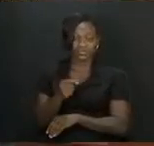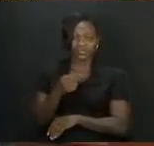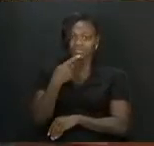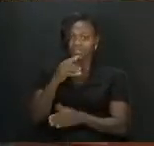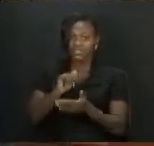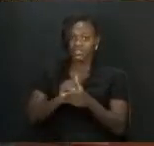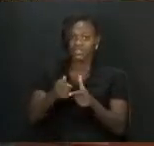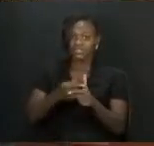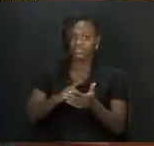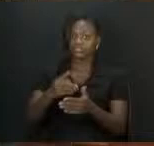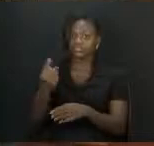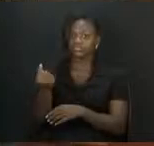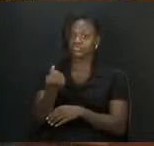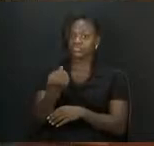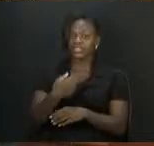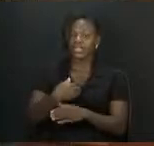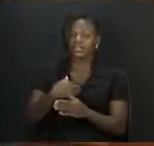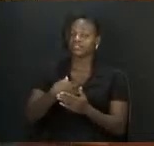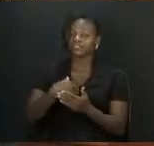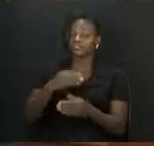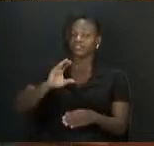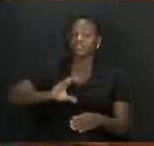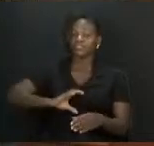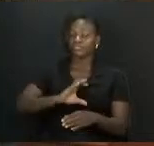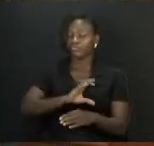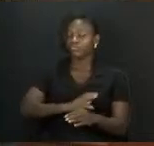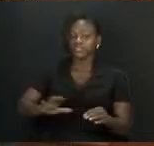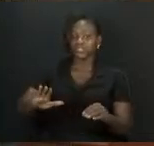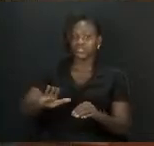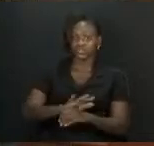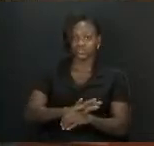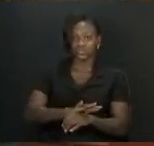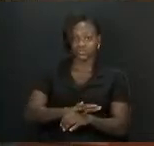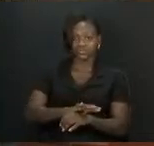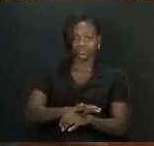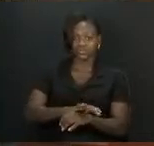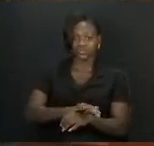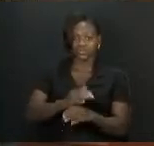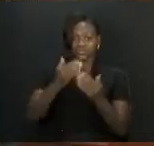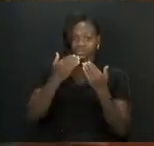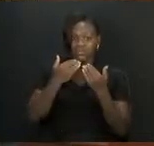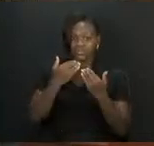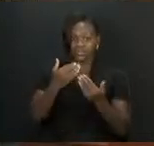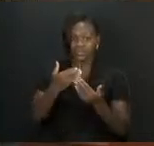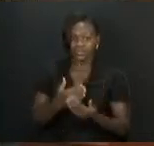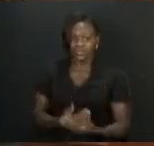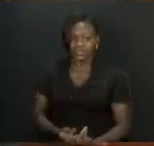week, Tuesday, we'll get the committees in place and everything will be sorted out. Thank you very much.